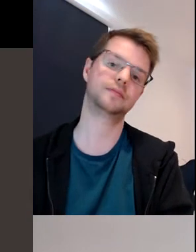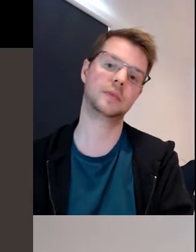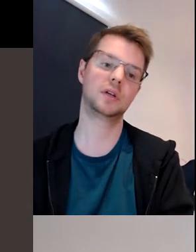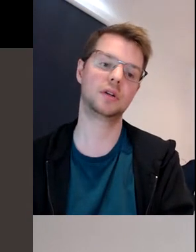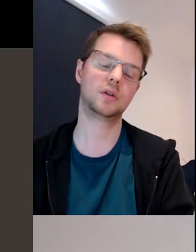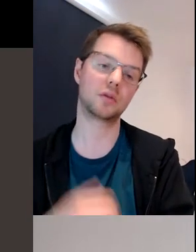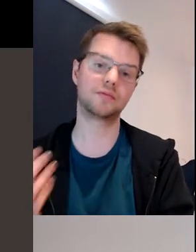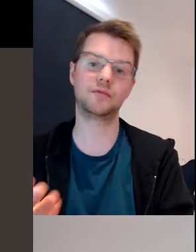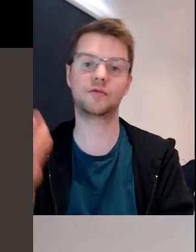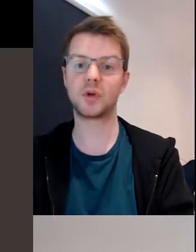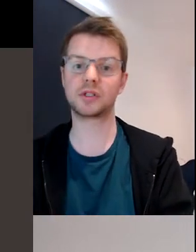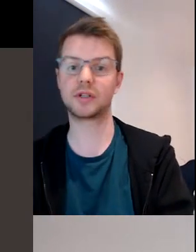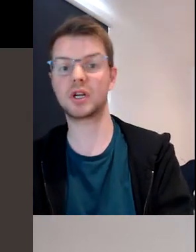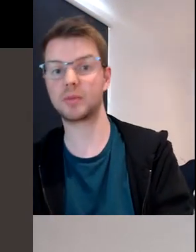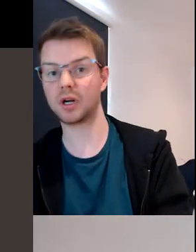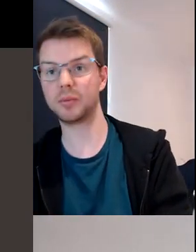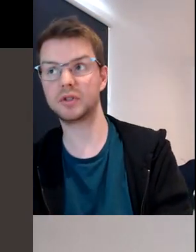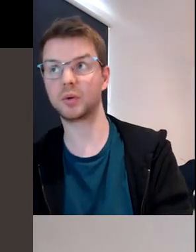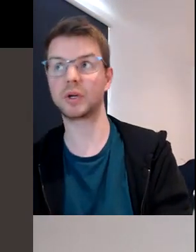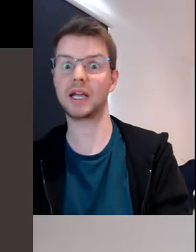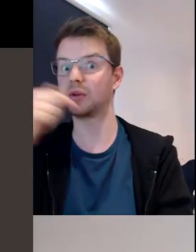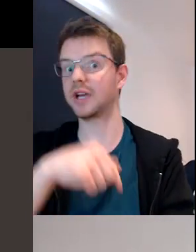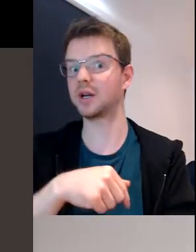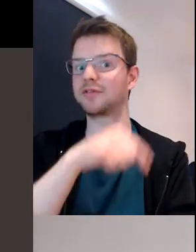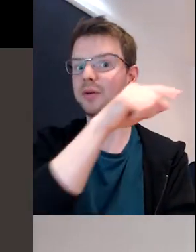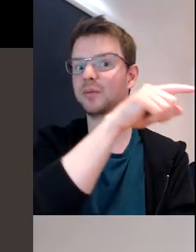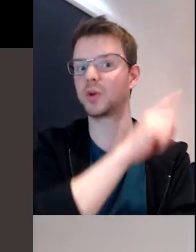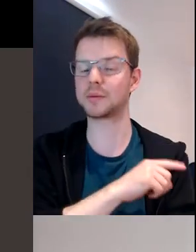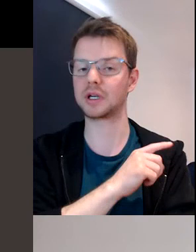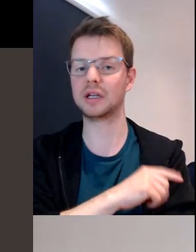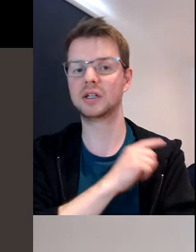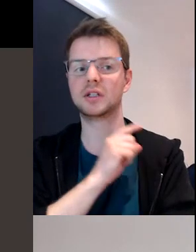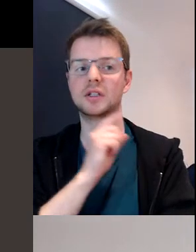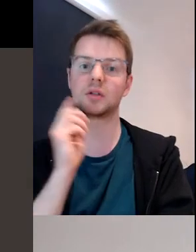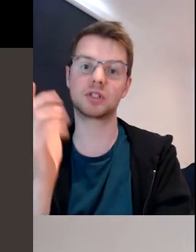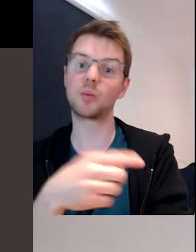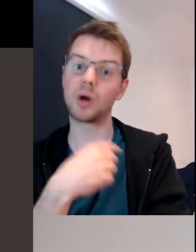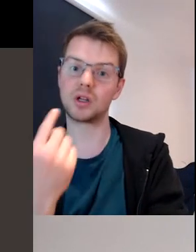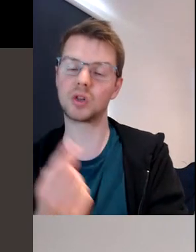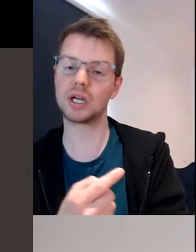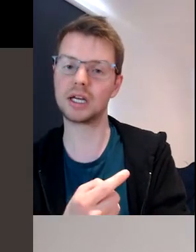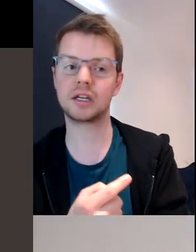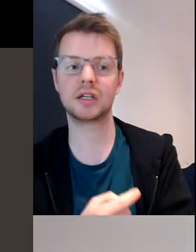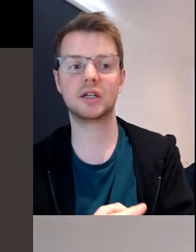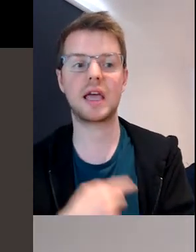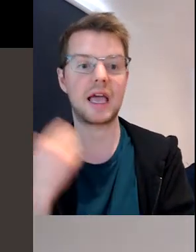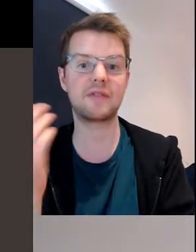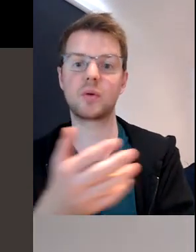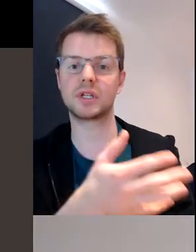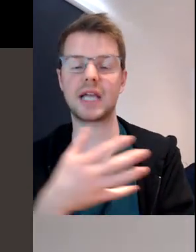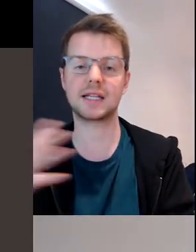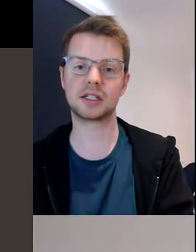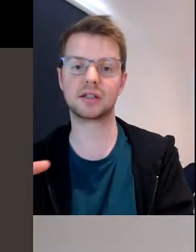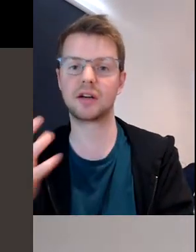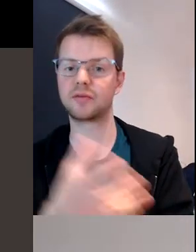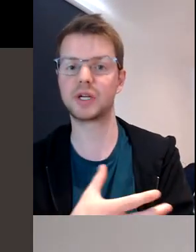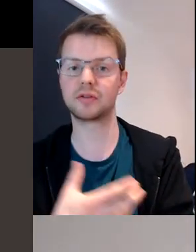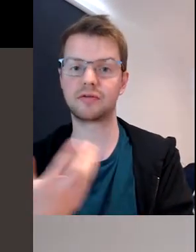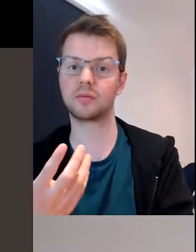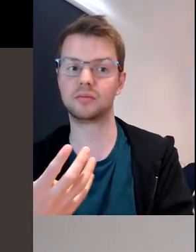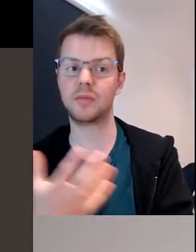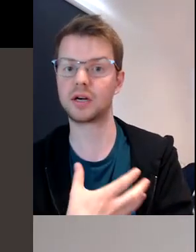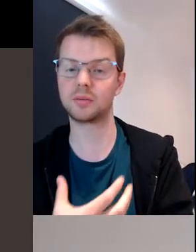website, or sometimes the customer hub who are getting what they know from the website. So somewhere along the line, everyone is getting